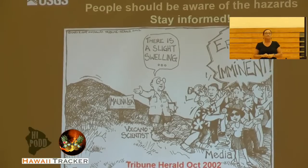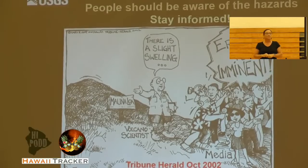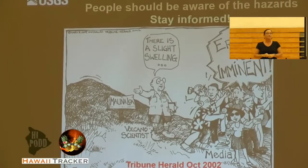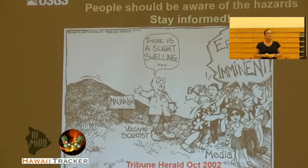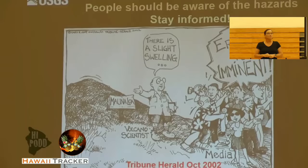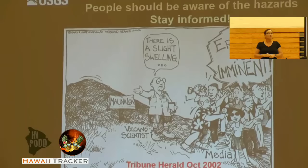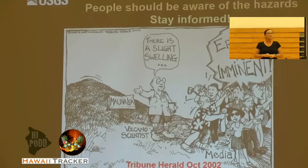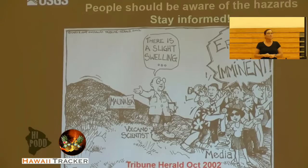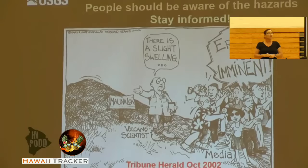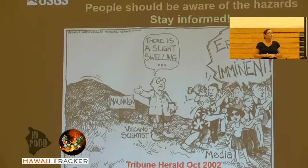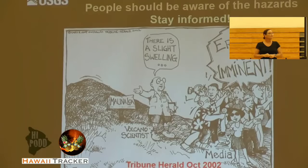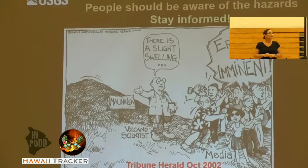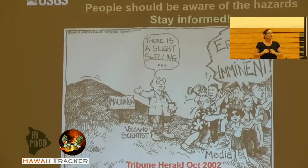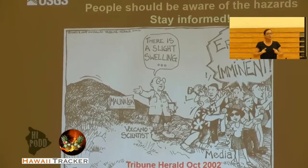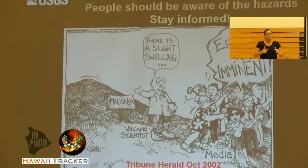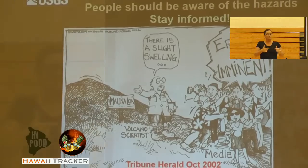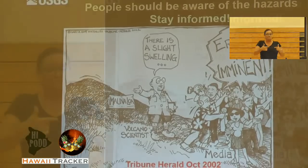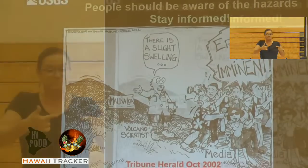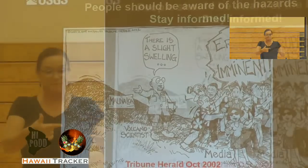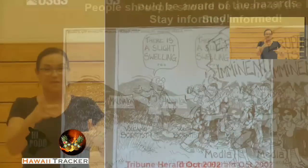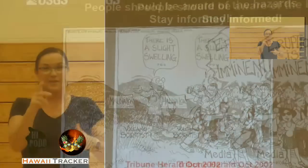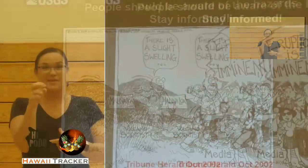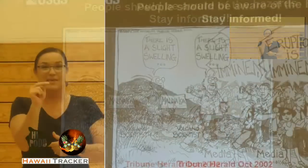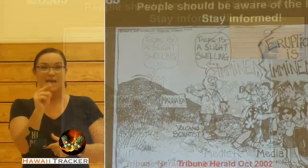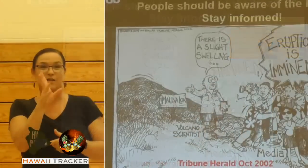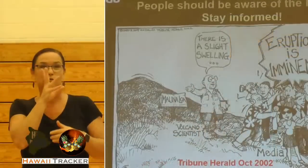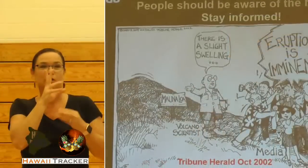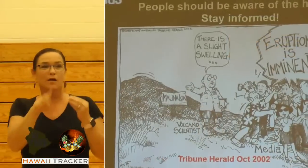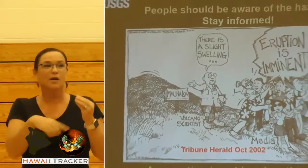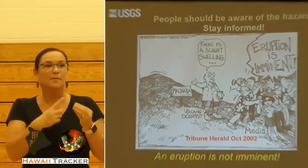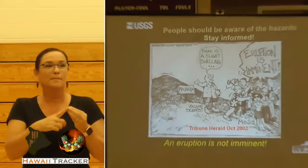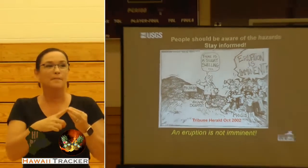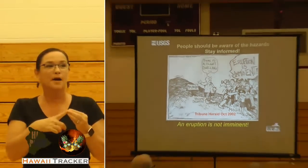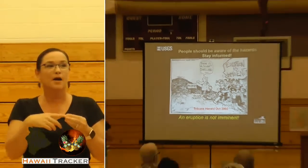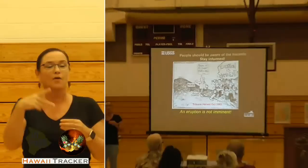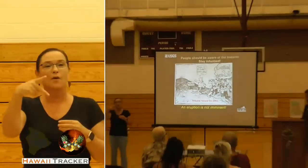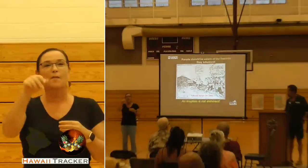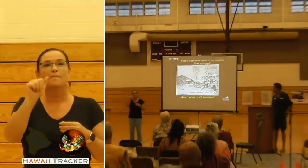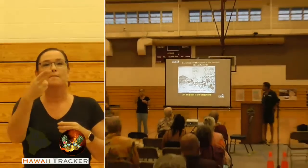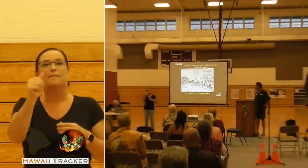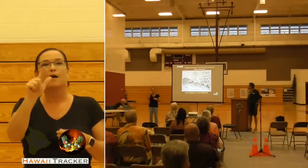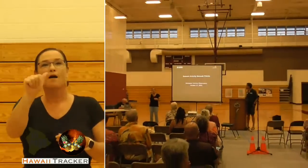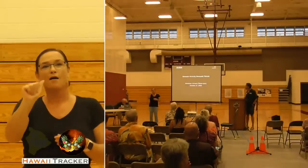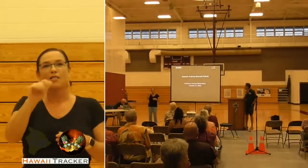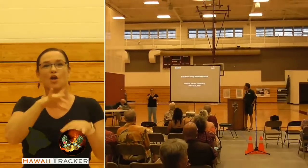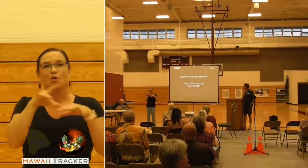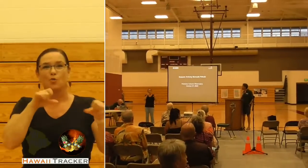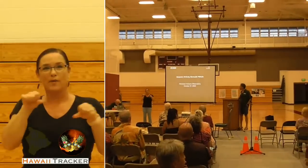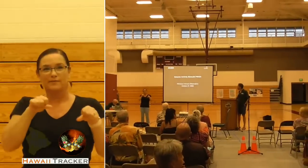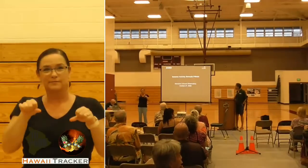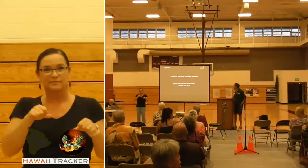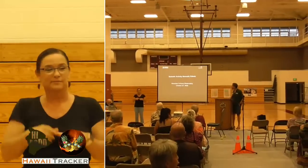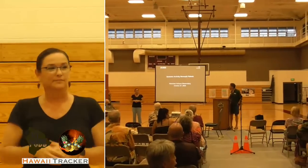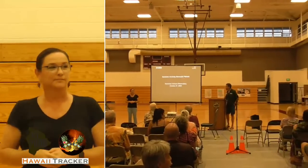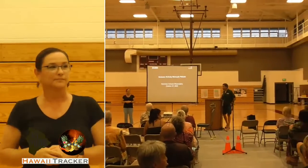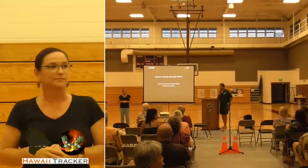Okay, so I'm turning it over to Ken to speak about Pahala earthquakes.